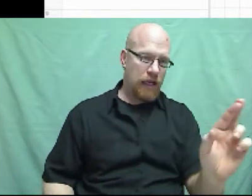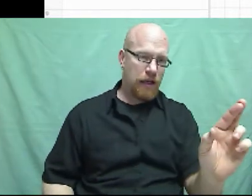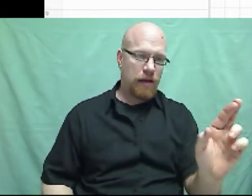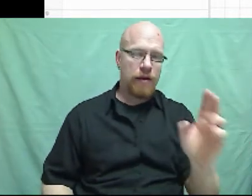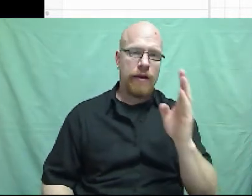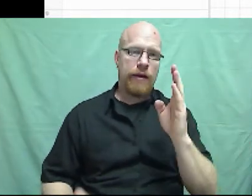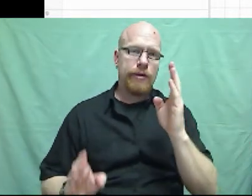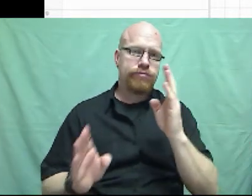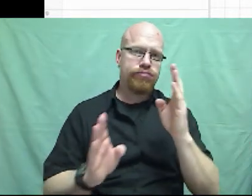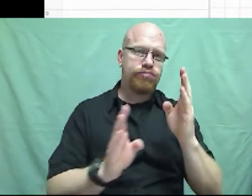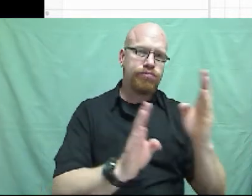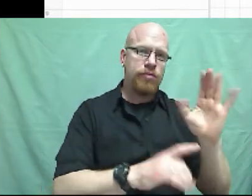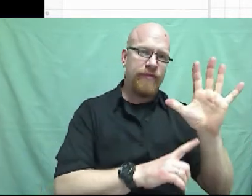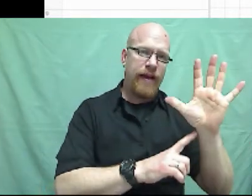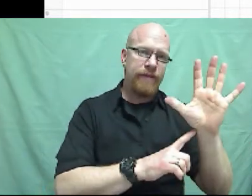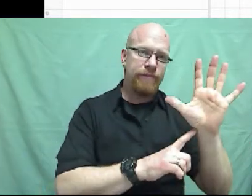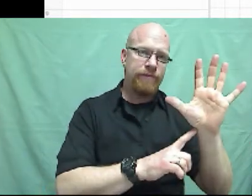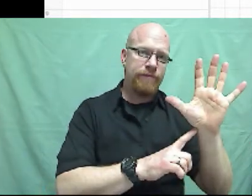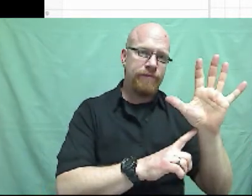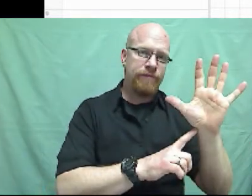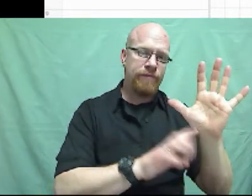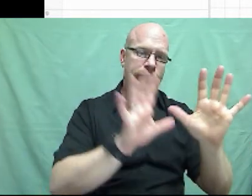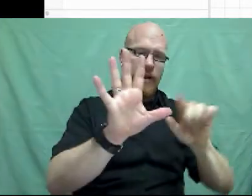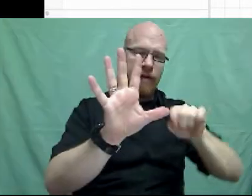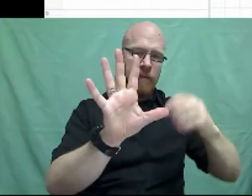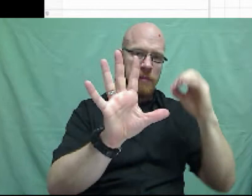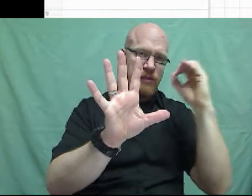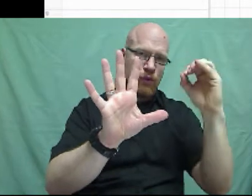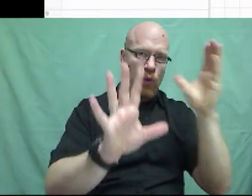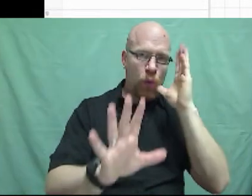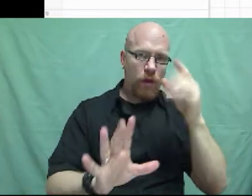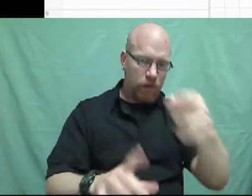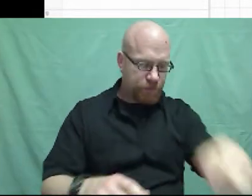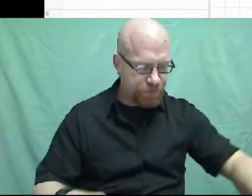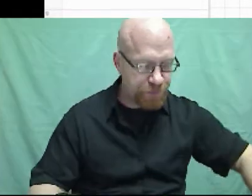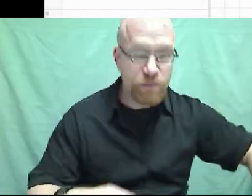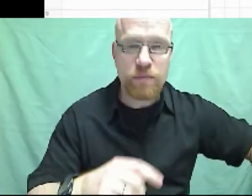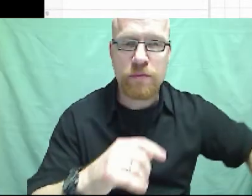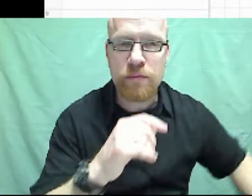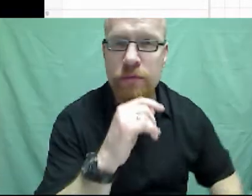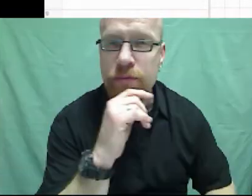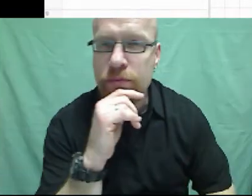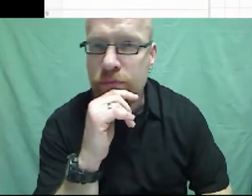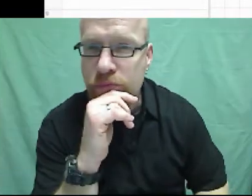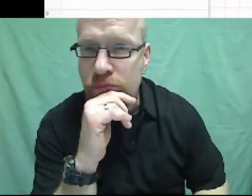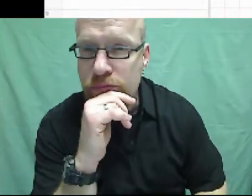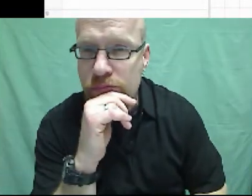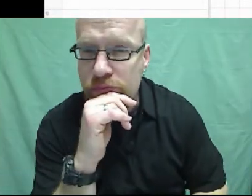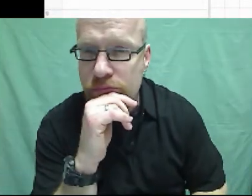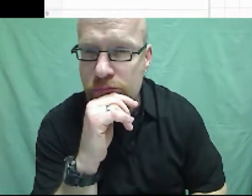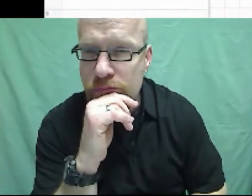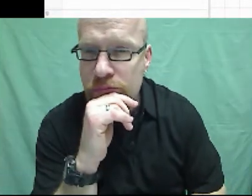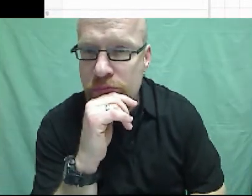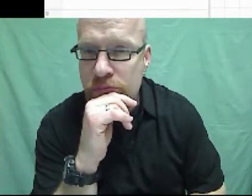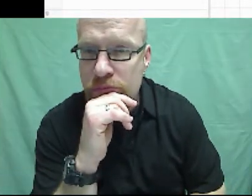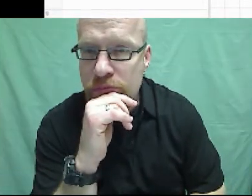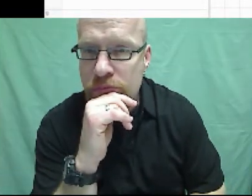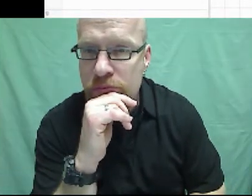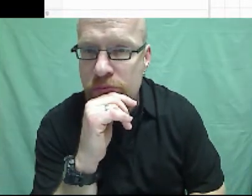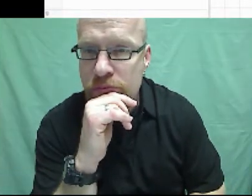go. Shift. It's not going to shift left, it's going to shift right 5 units.